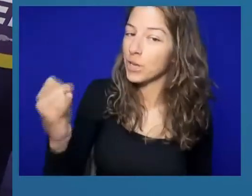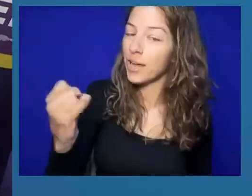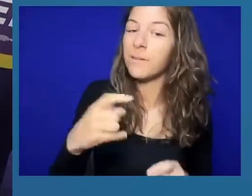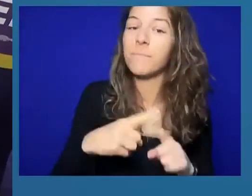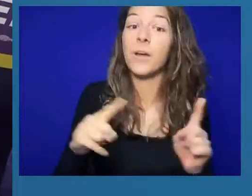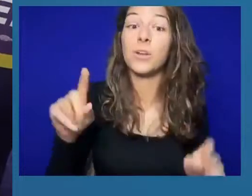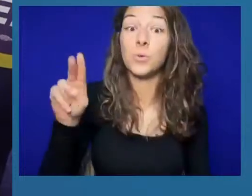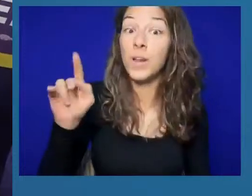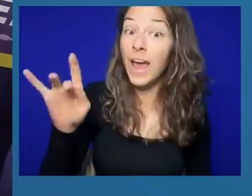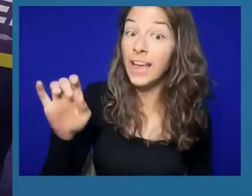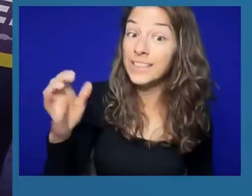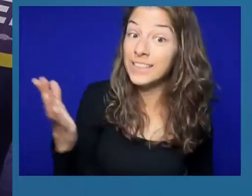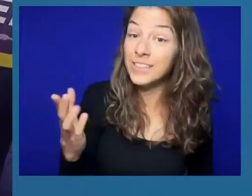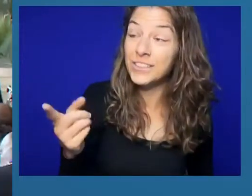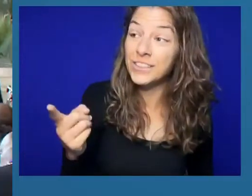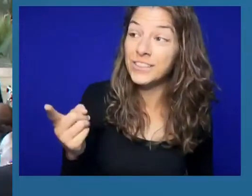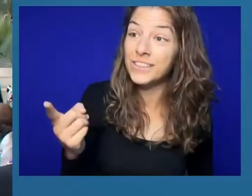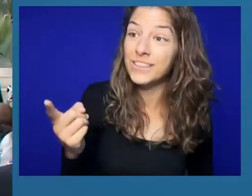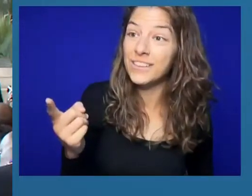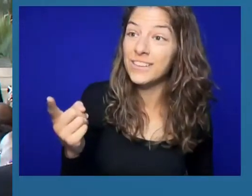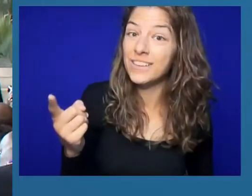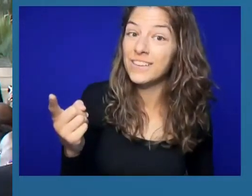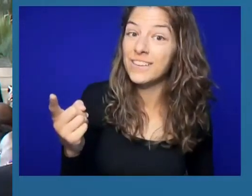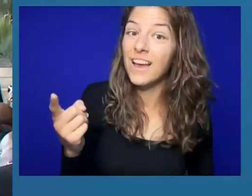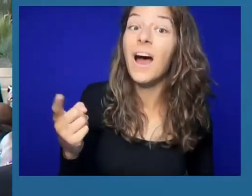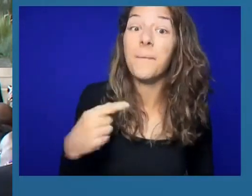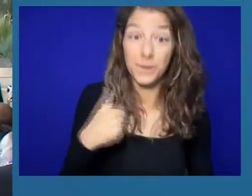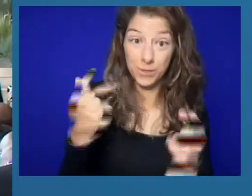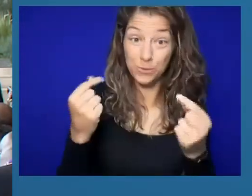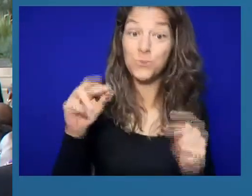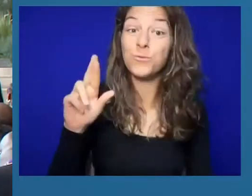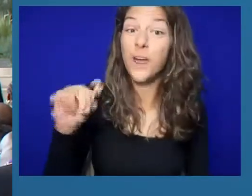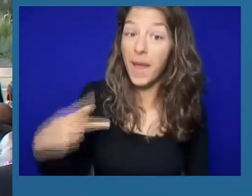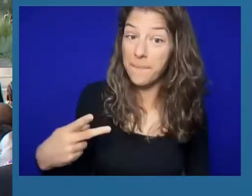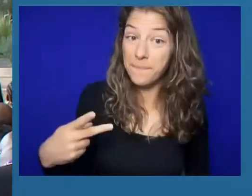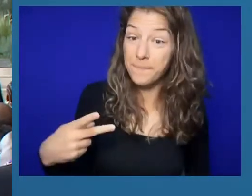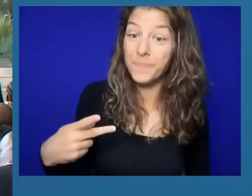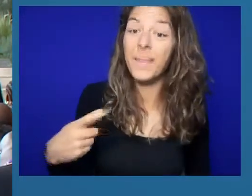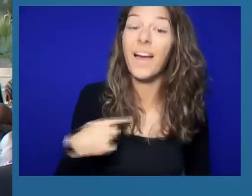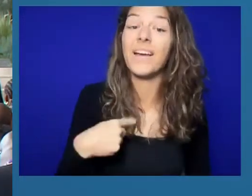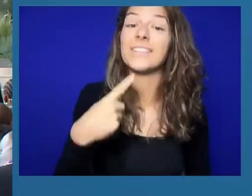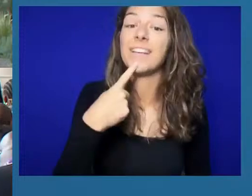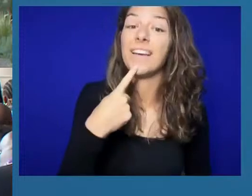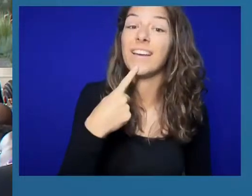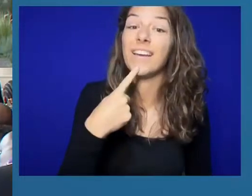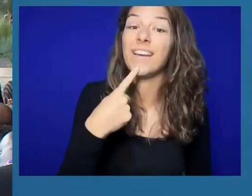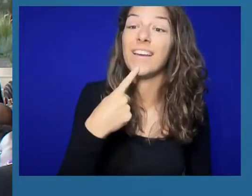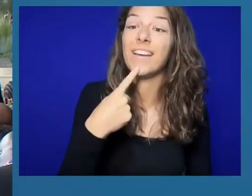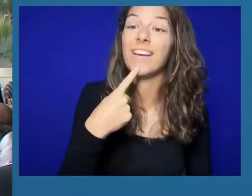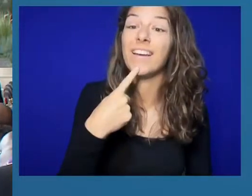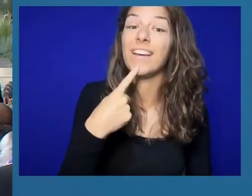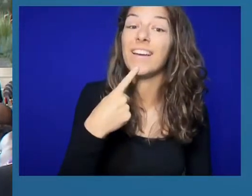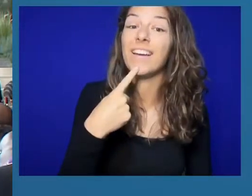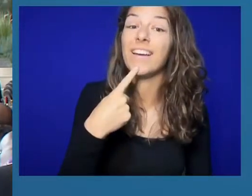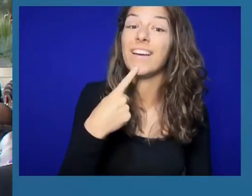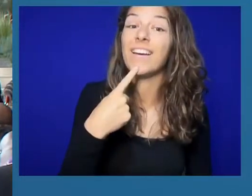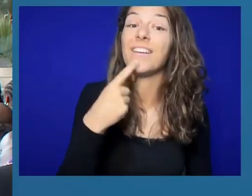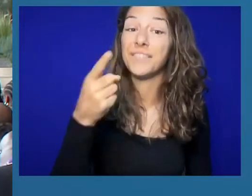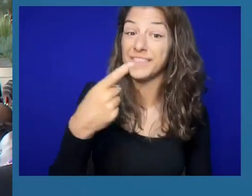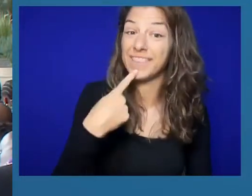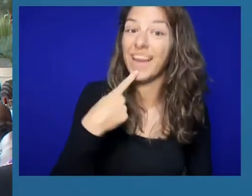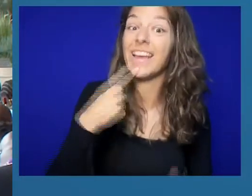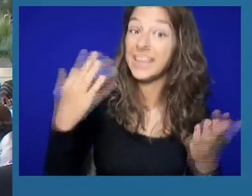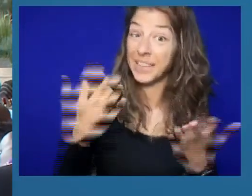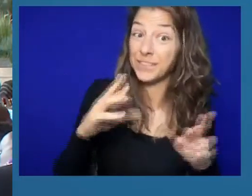what's Unite here? Yeah. So I'm going to do the rap, and when I say, at my point, you say, right, you say here,